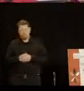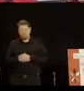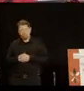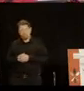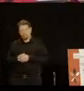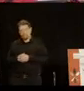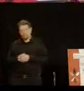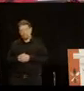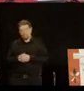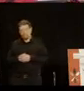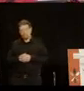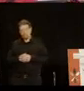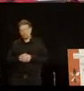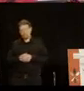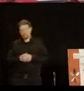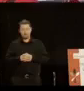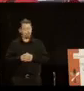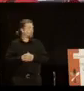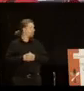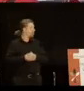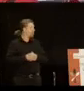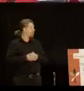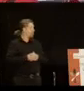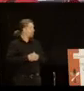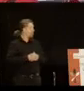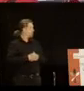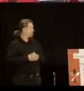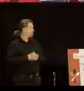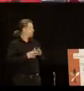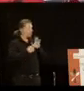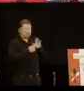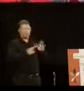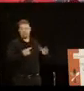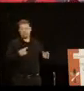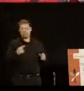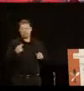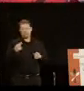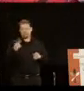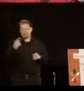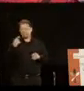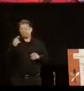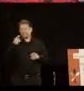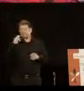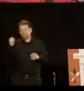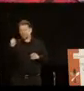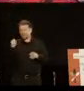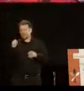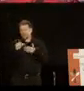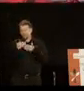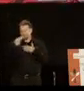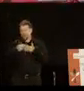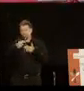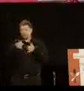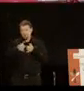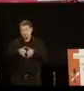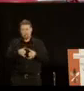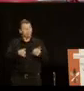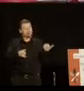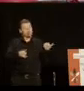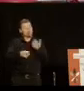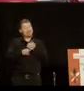but we want to show this to you because we do give the Silver Spoon Award. And so Lori gets 25 silver